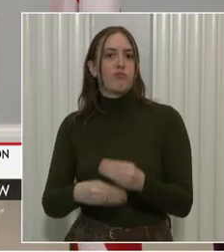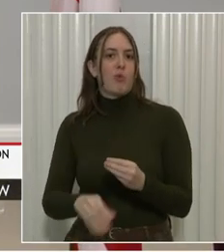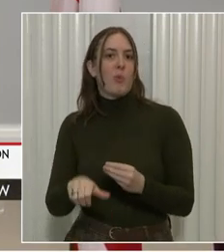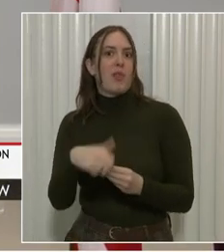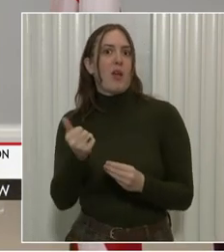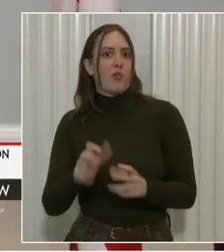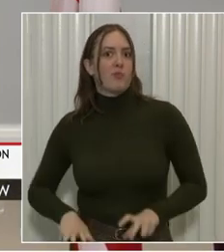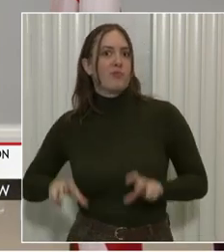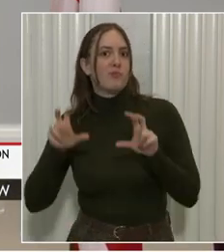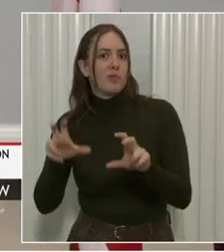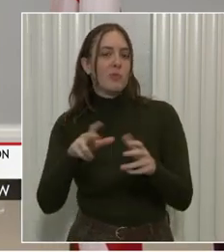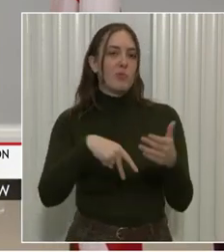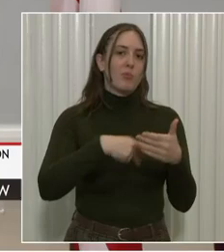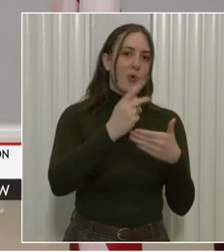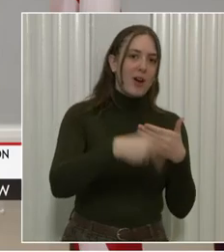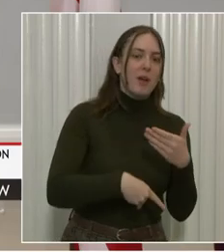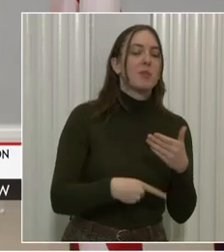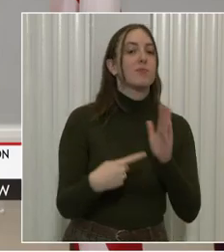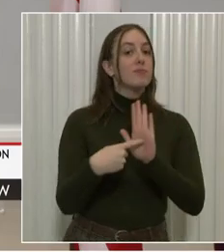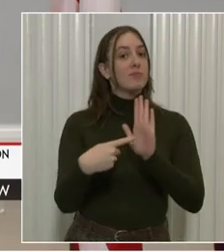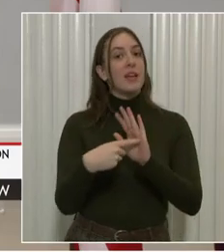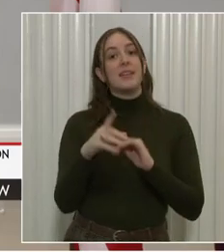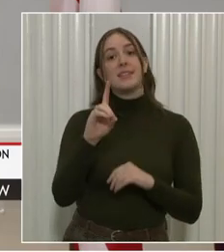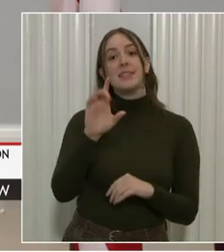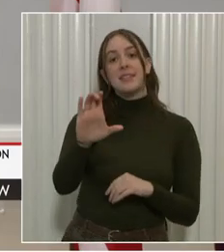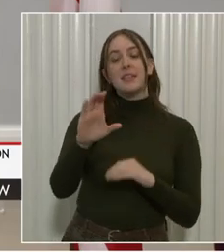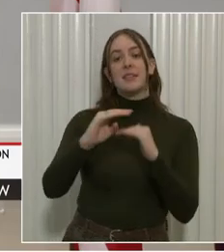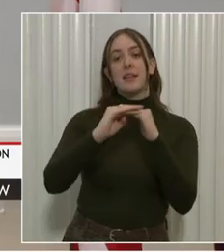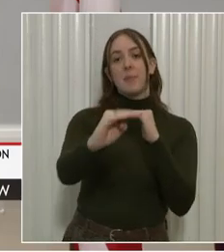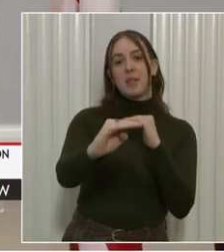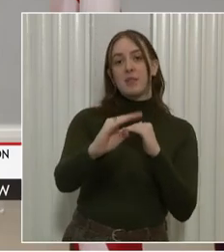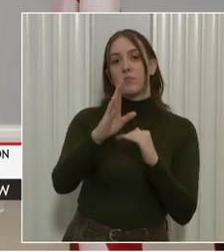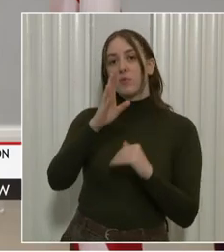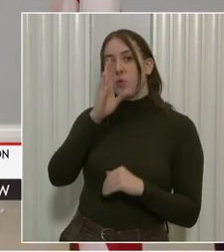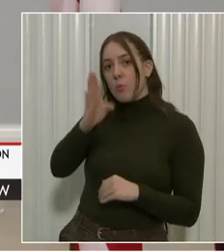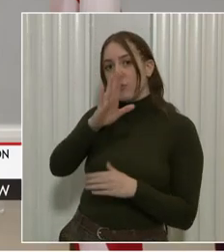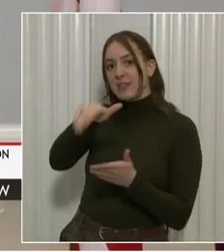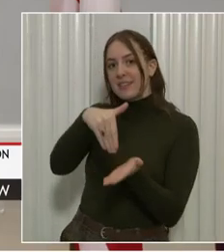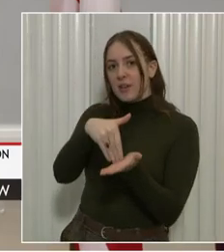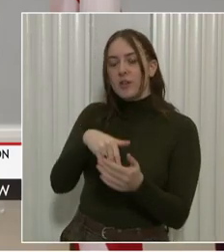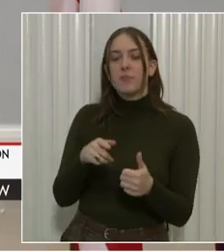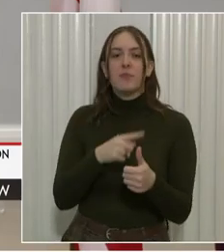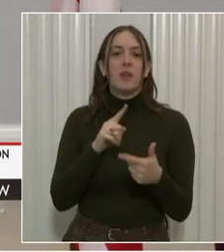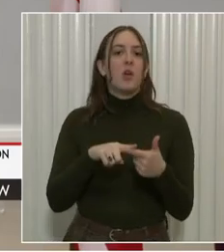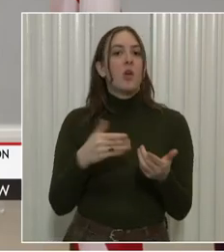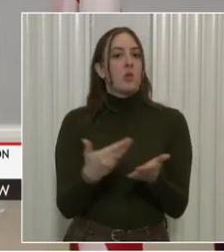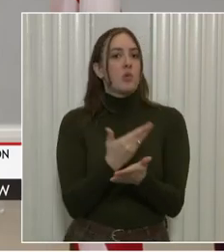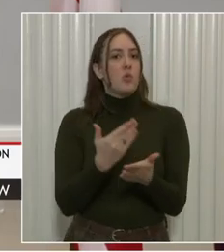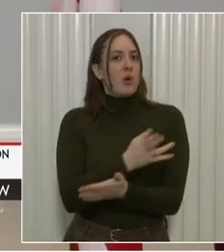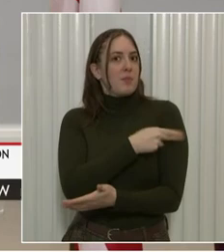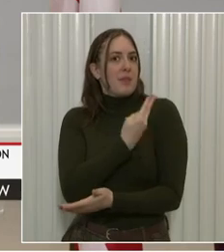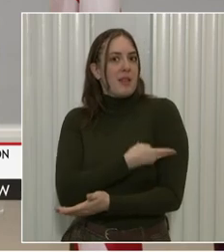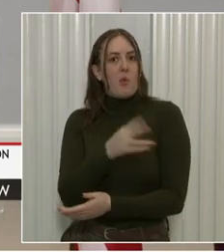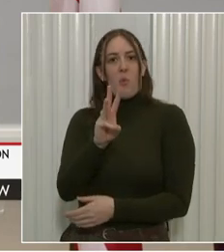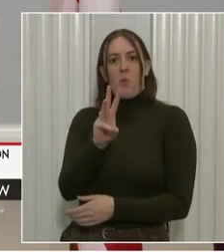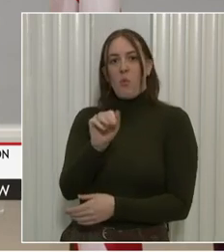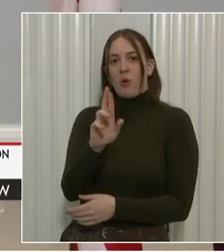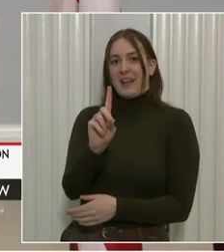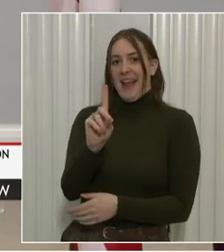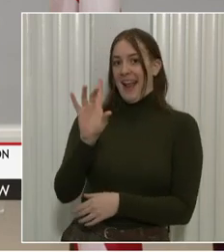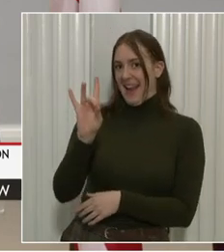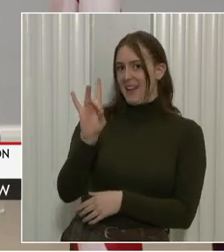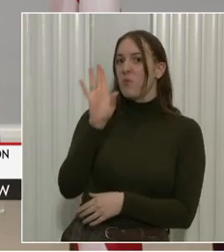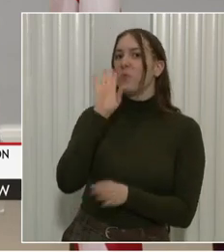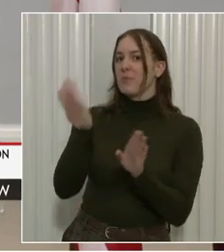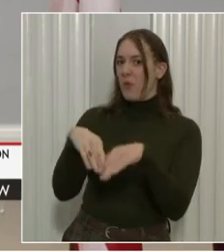we've made, including our DC Stabilization Center, our new hospital in Ward 8, which will be opening